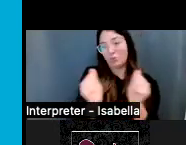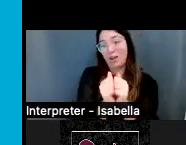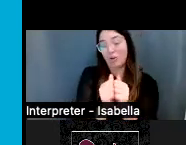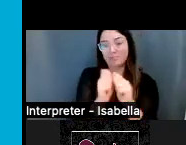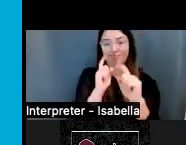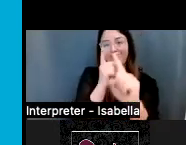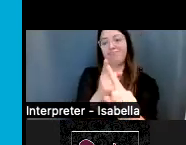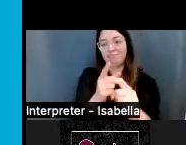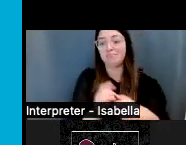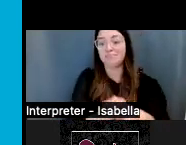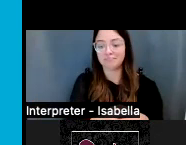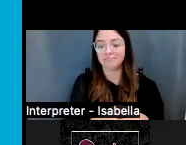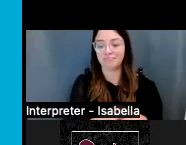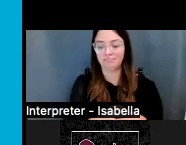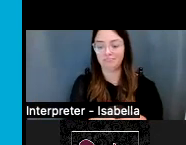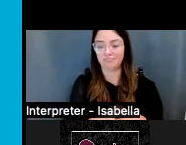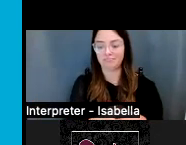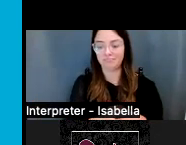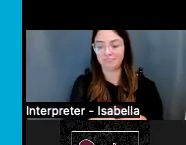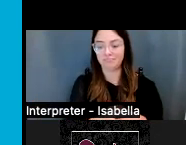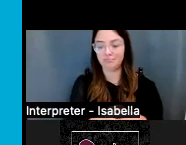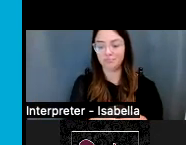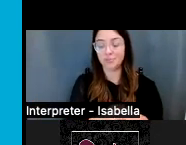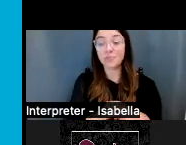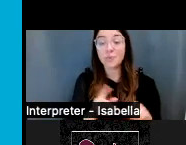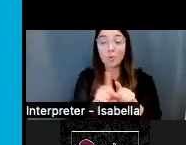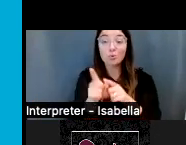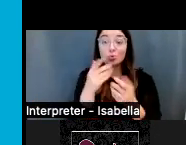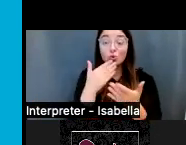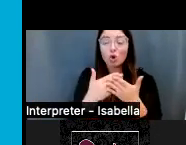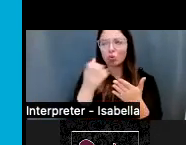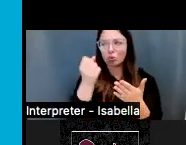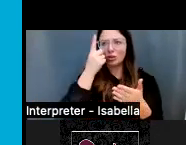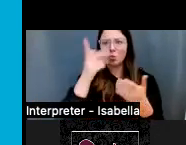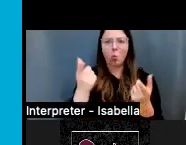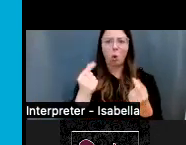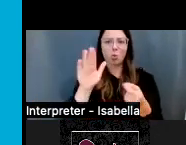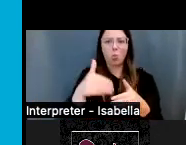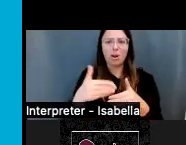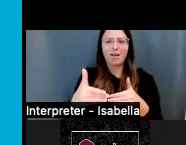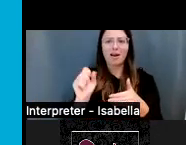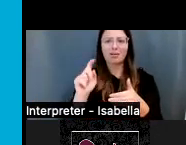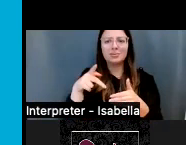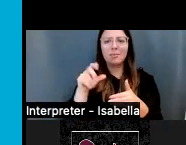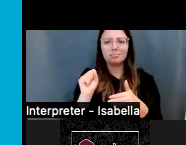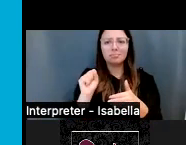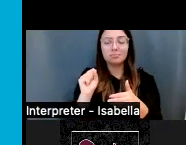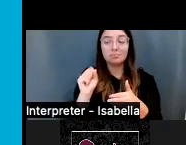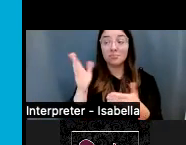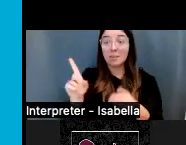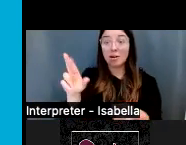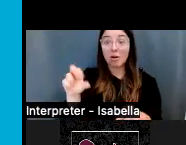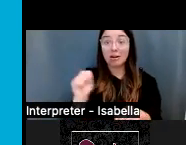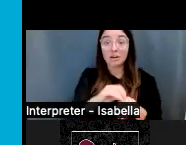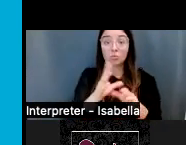goal. It's also good to make sure you have a clear idea of next steps. So does your DRS counselor need a specific document from you